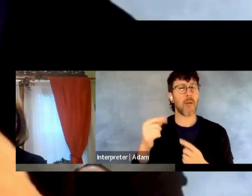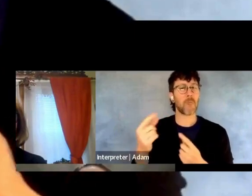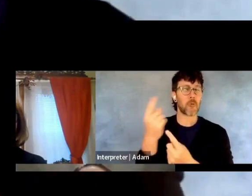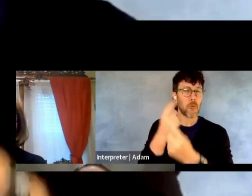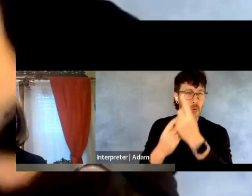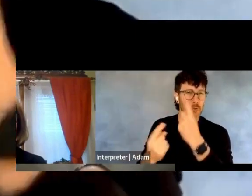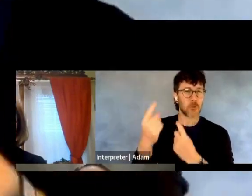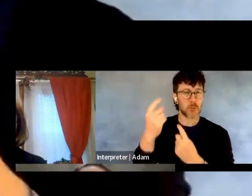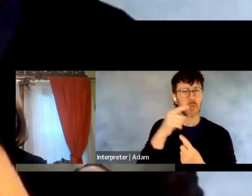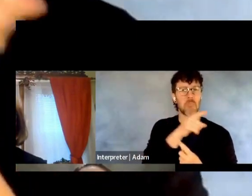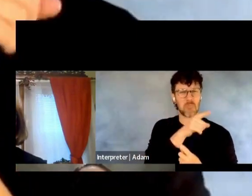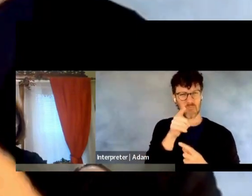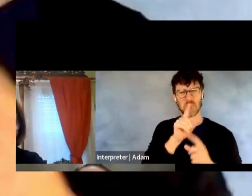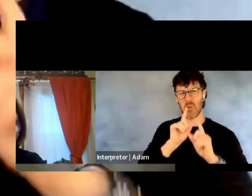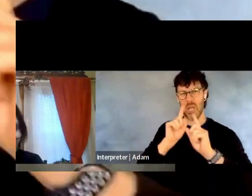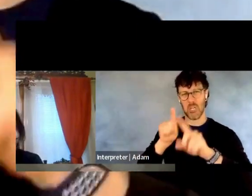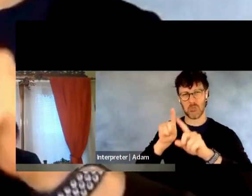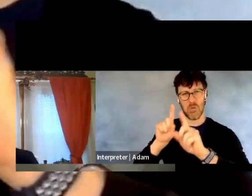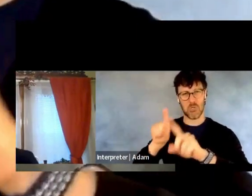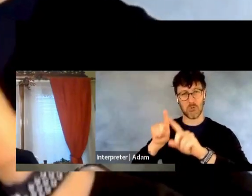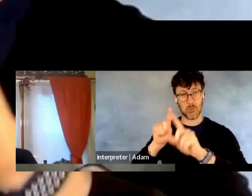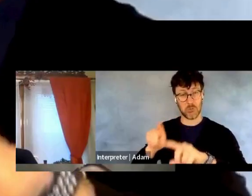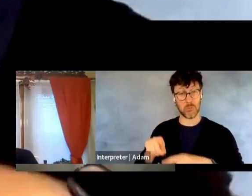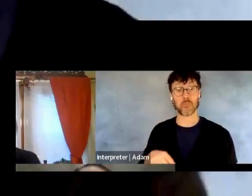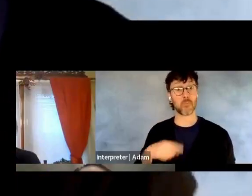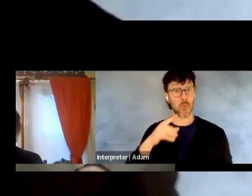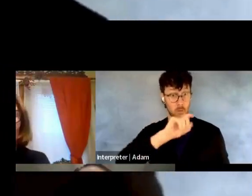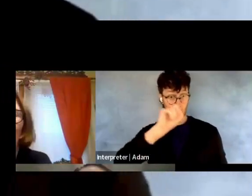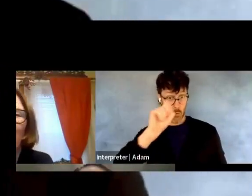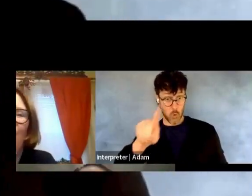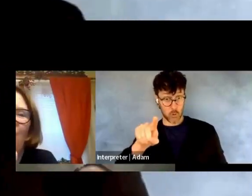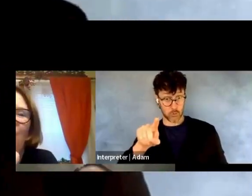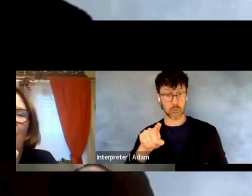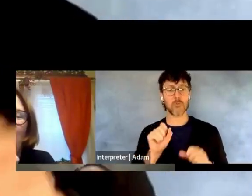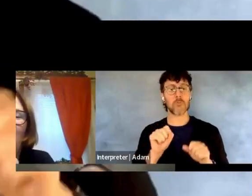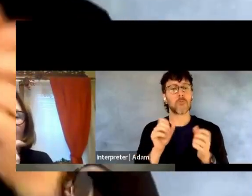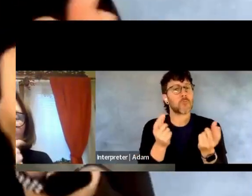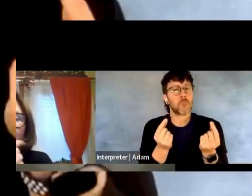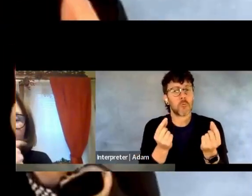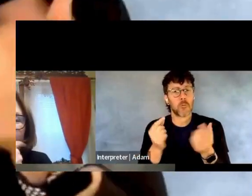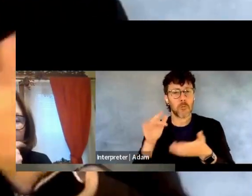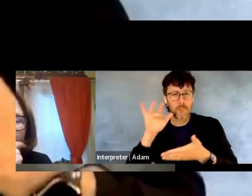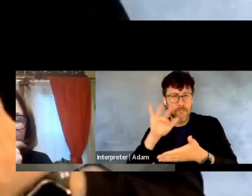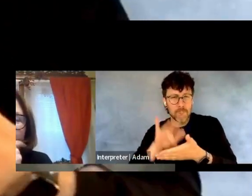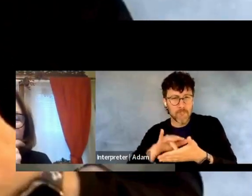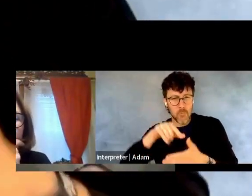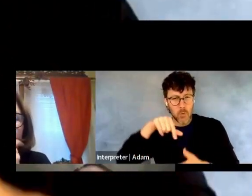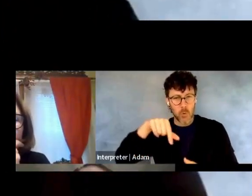Please put your questions in the Q&A box throughout the presentation.